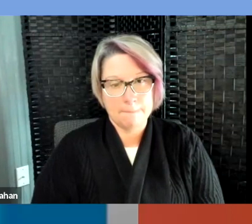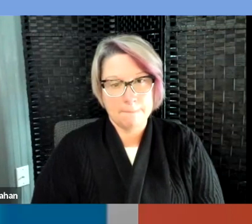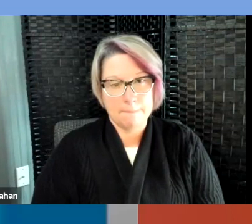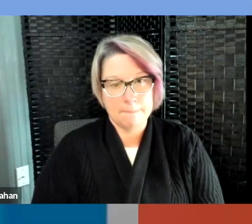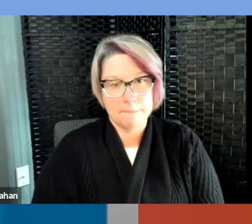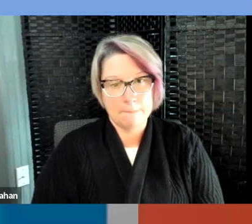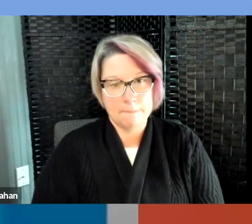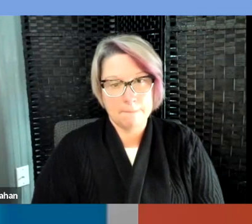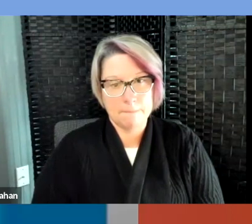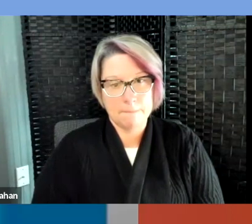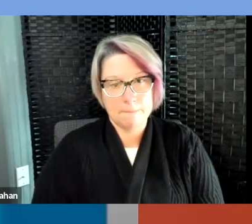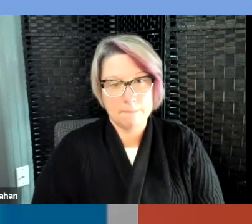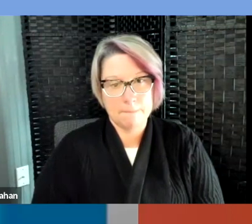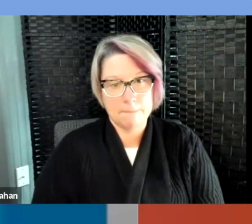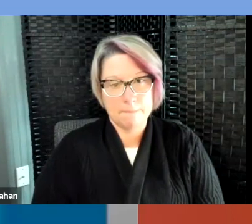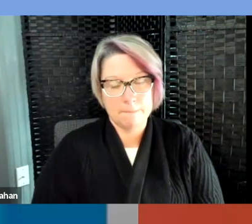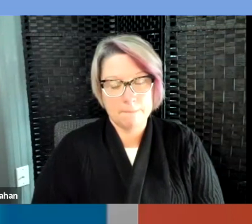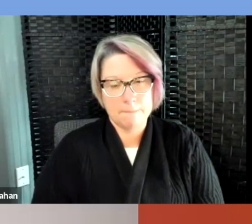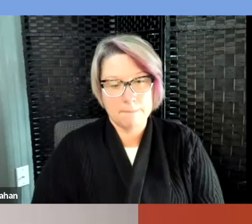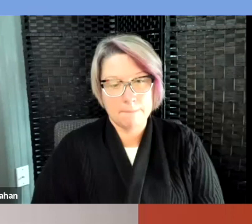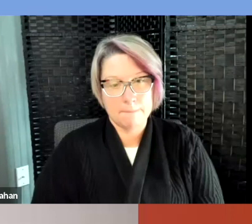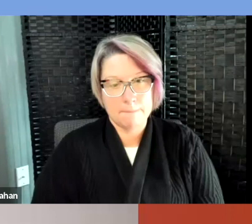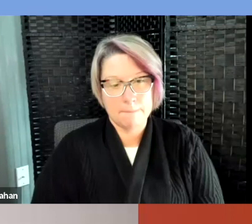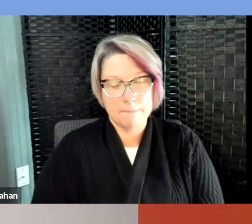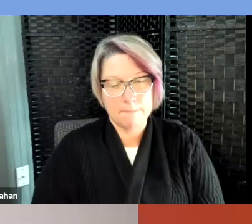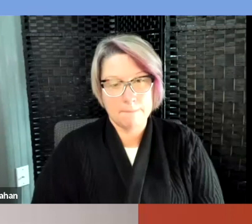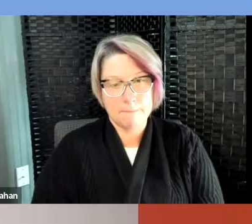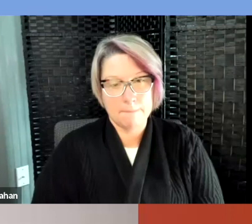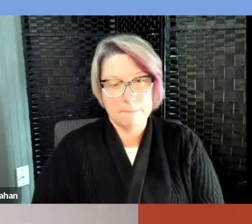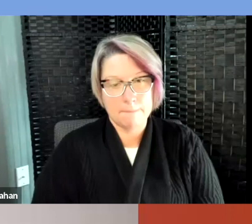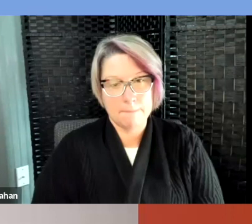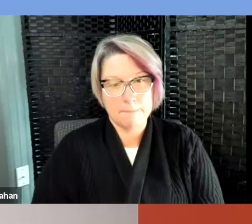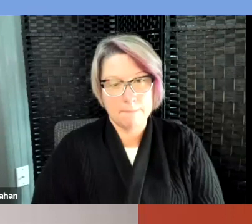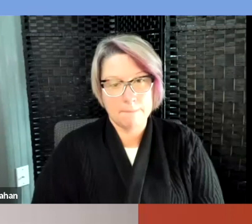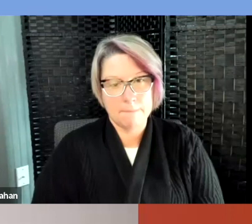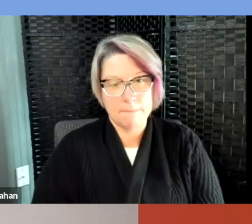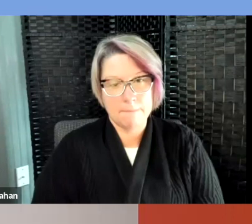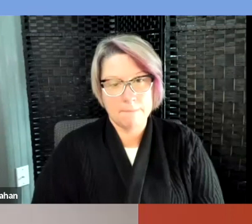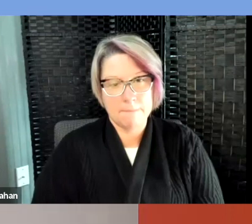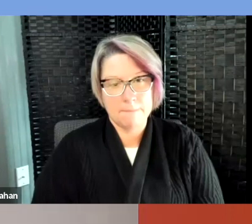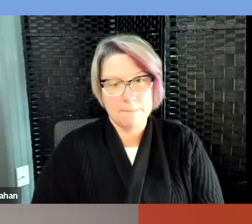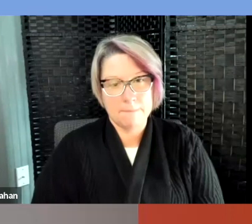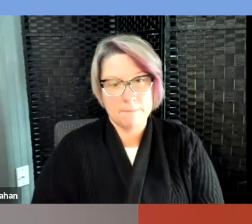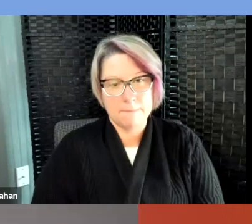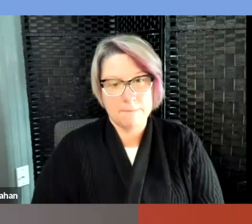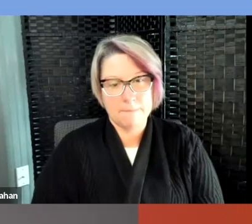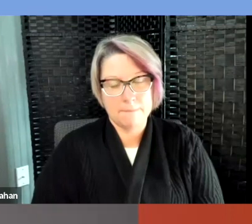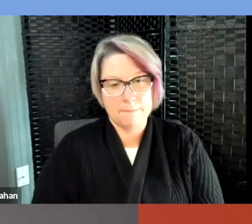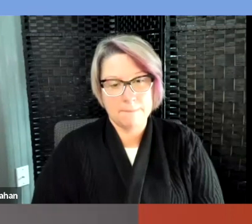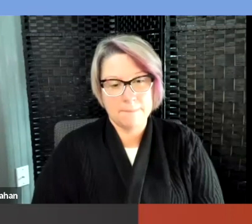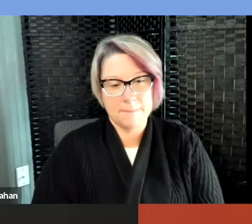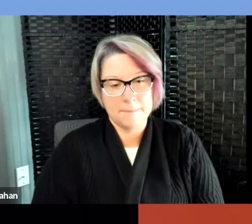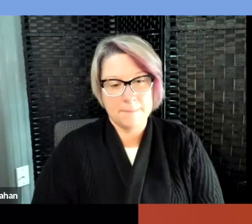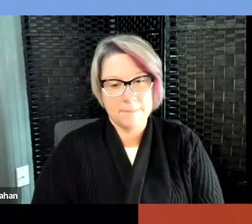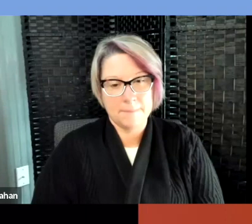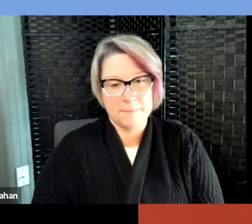dumplings. Let's look that up next. Yeah, and there's squid. Ew, squid.